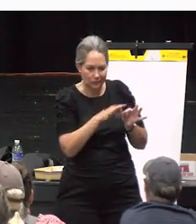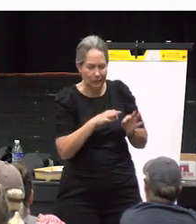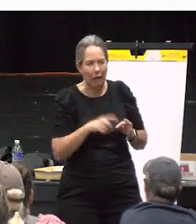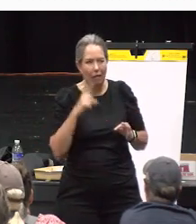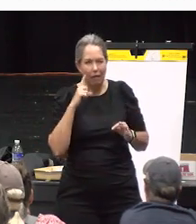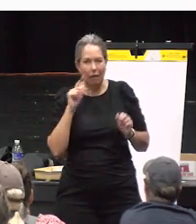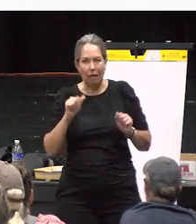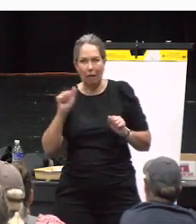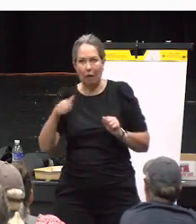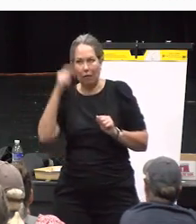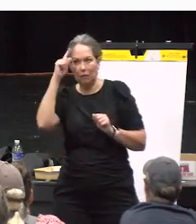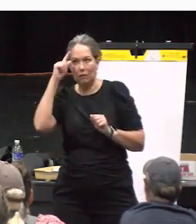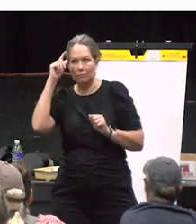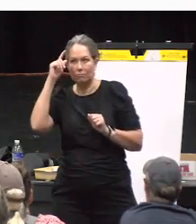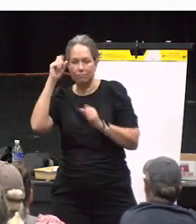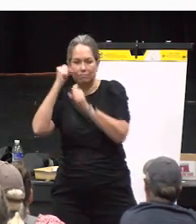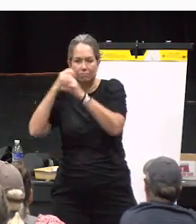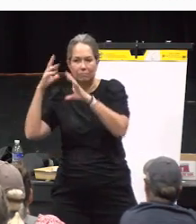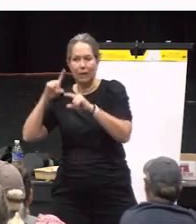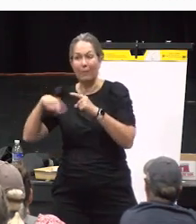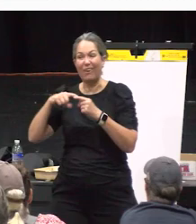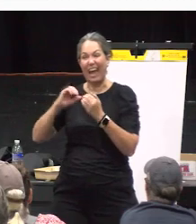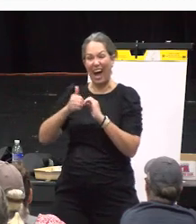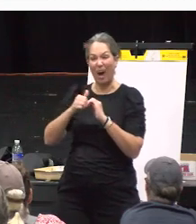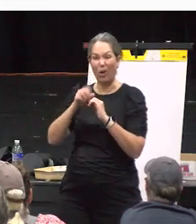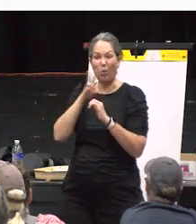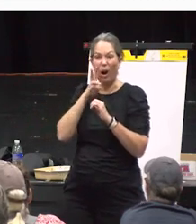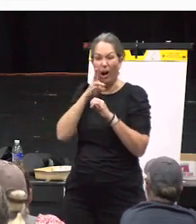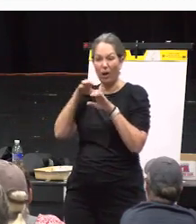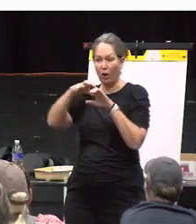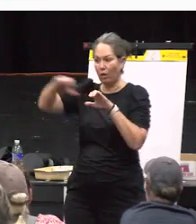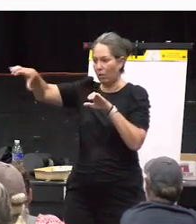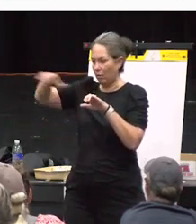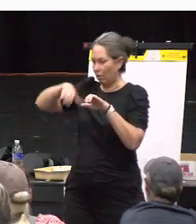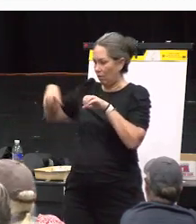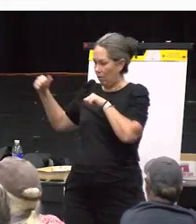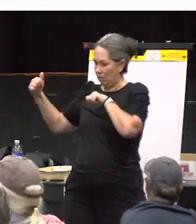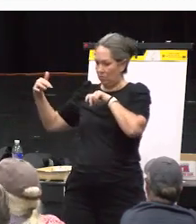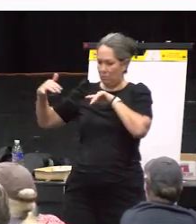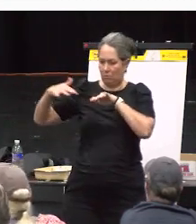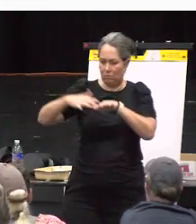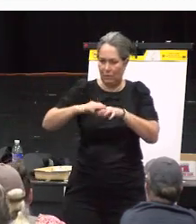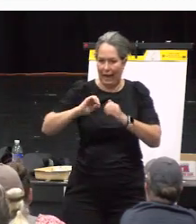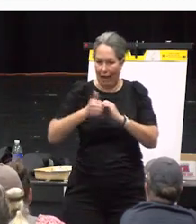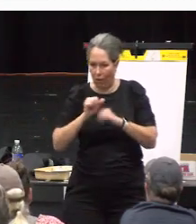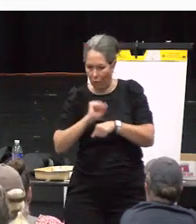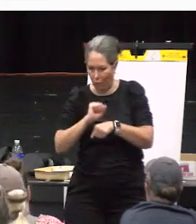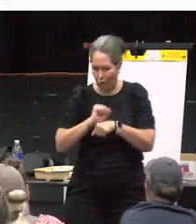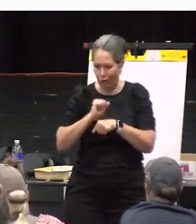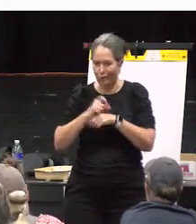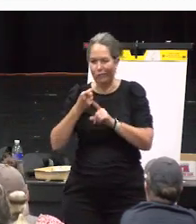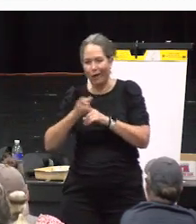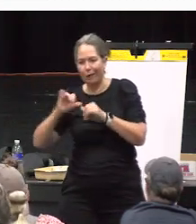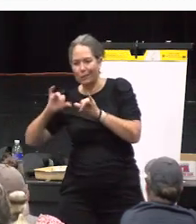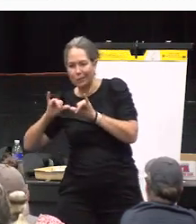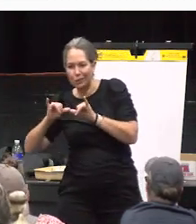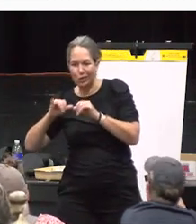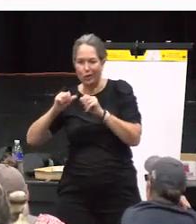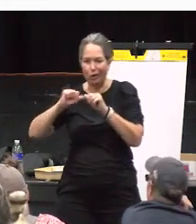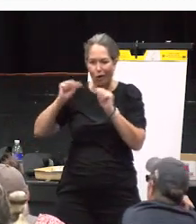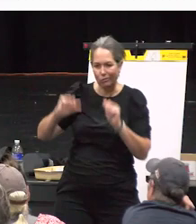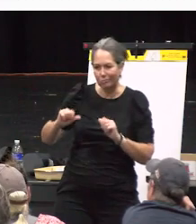commission to think about how waters flow and how they come together and to pull in the various points of view from engineers and architects to